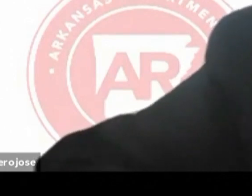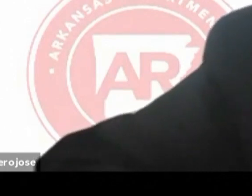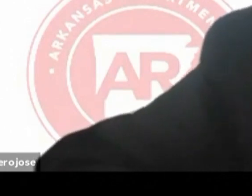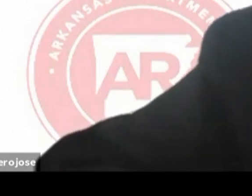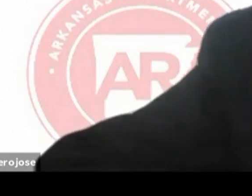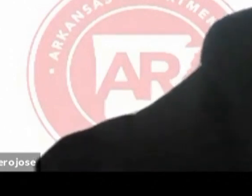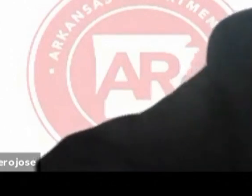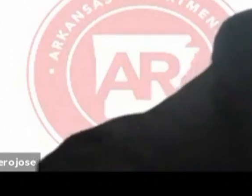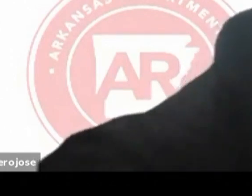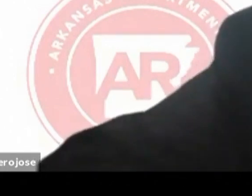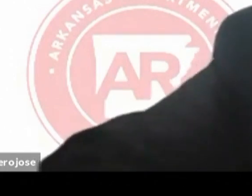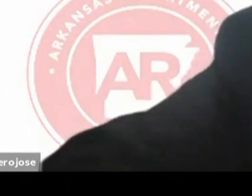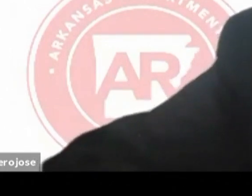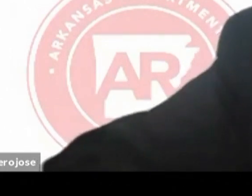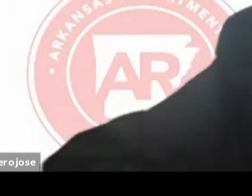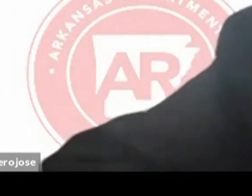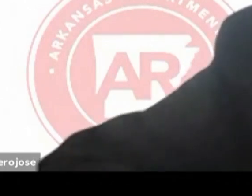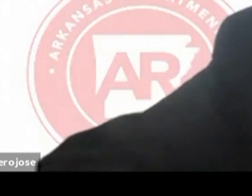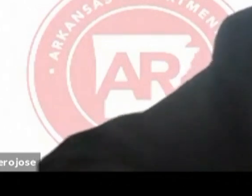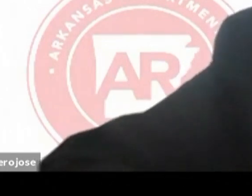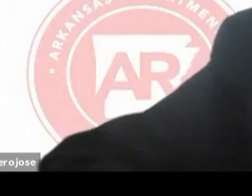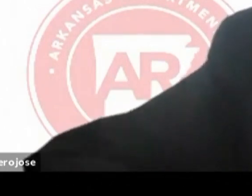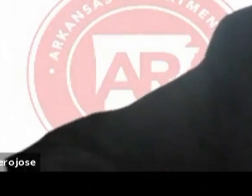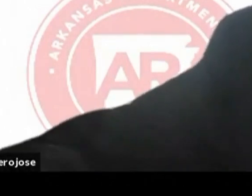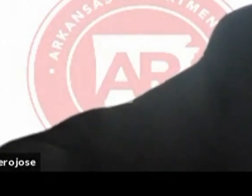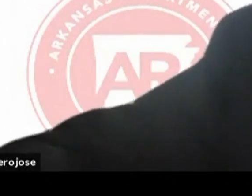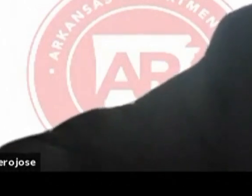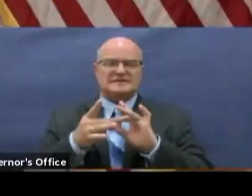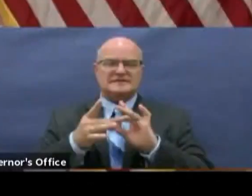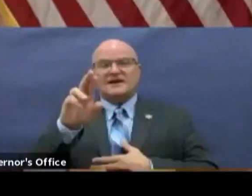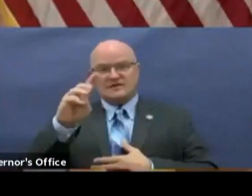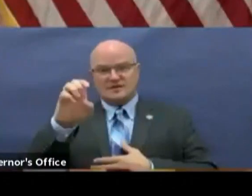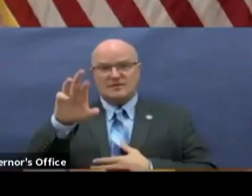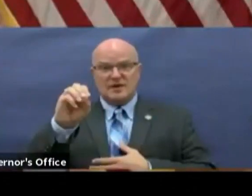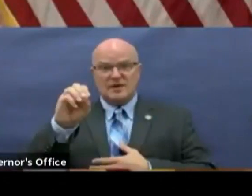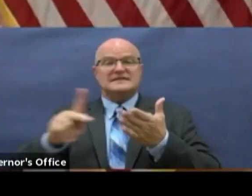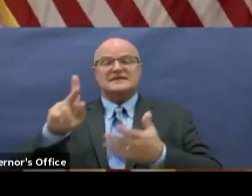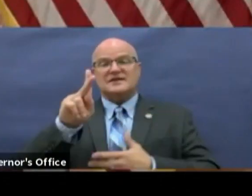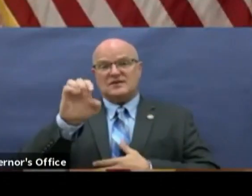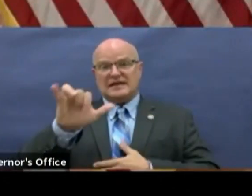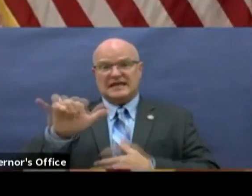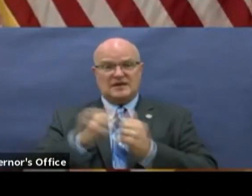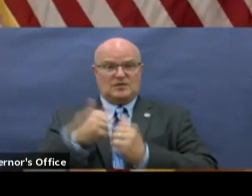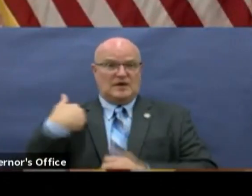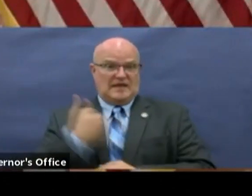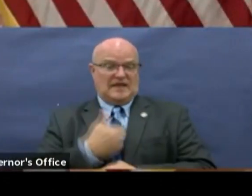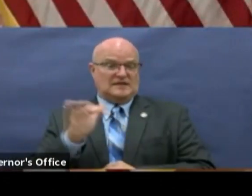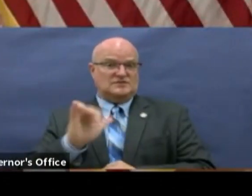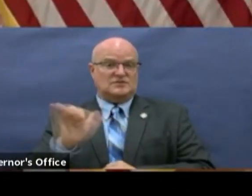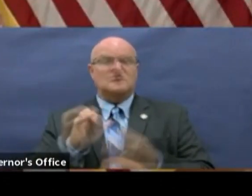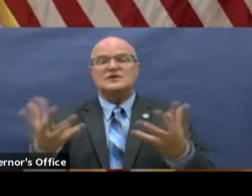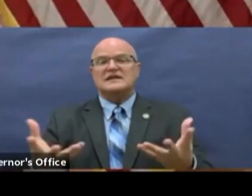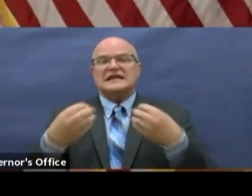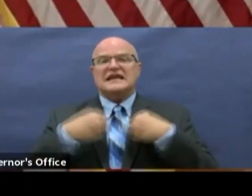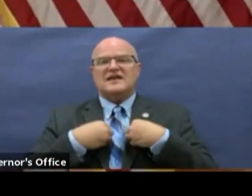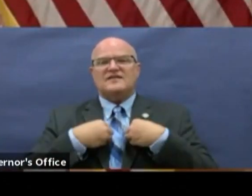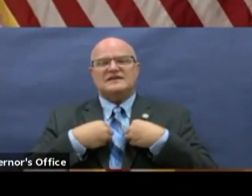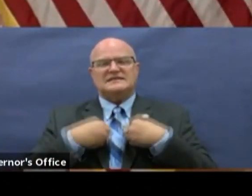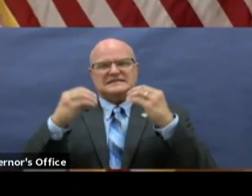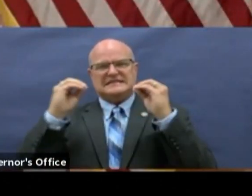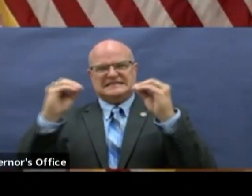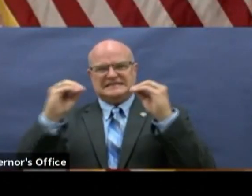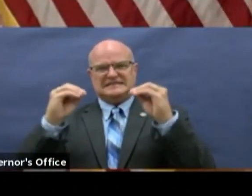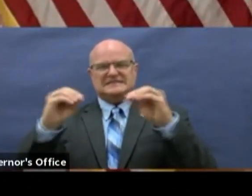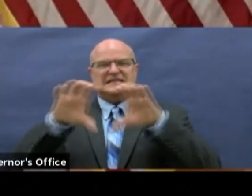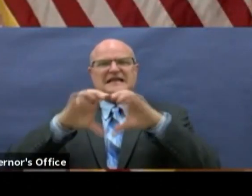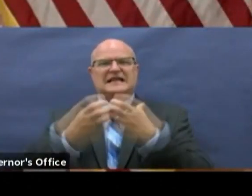Governor. Thank you, Dr. Romero, and I'm delighted to have Secretary Key today just to give an education